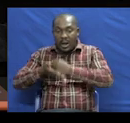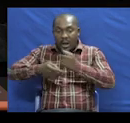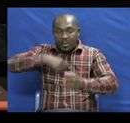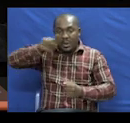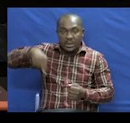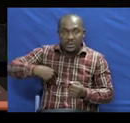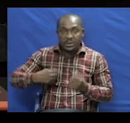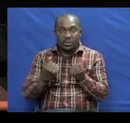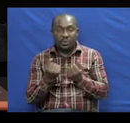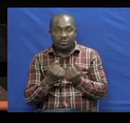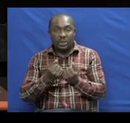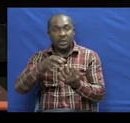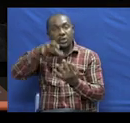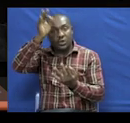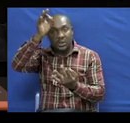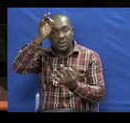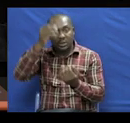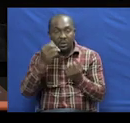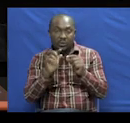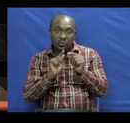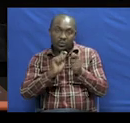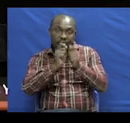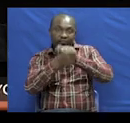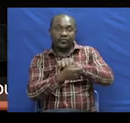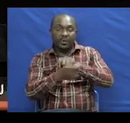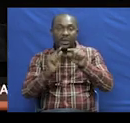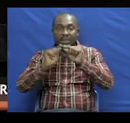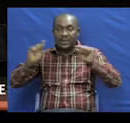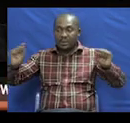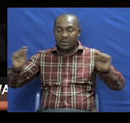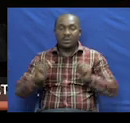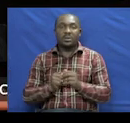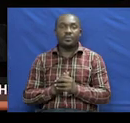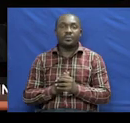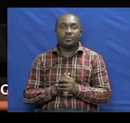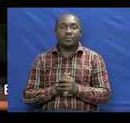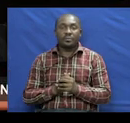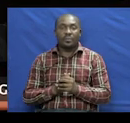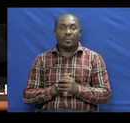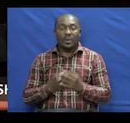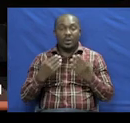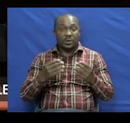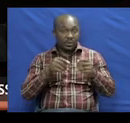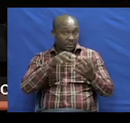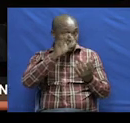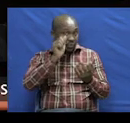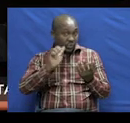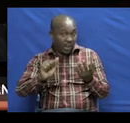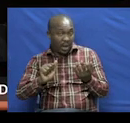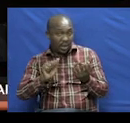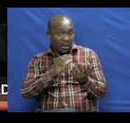to make a choice. Look here, you can take either ugali or some rice for lunch. It means you choose